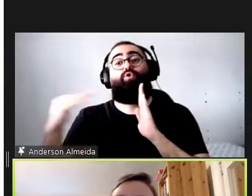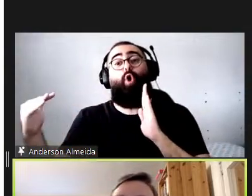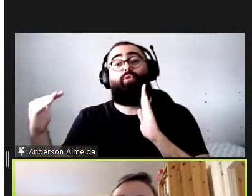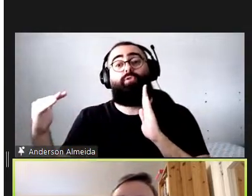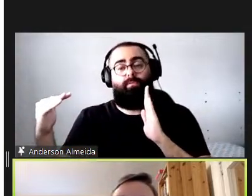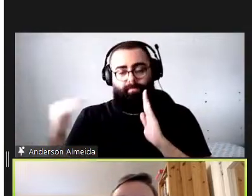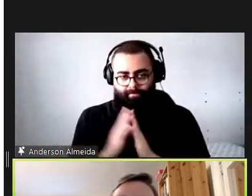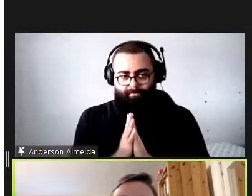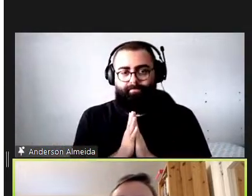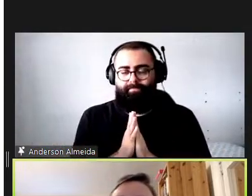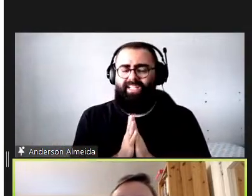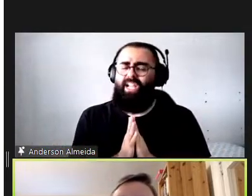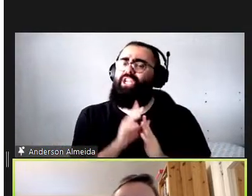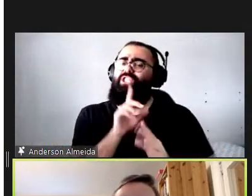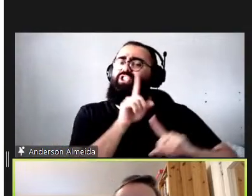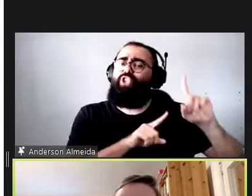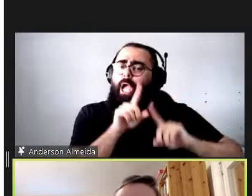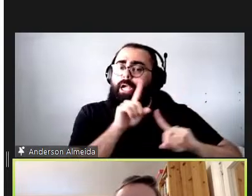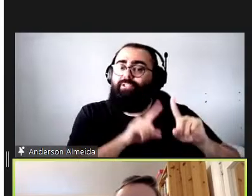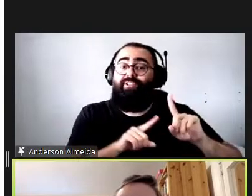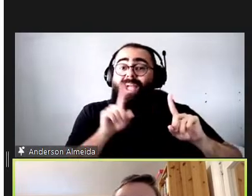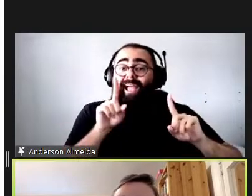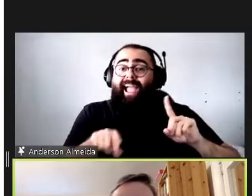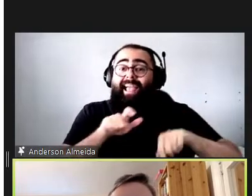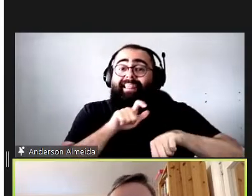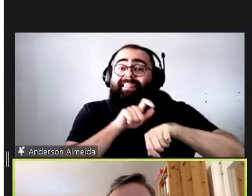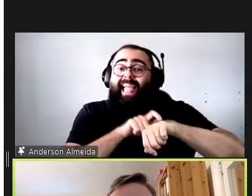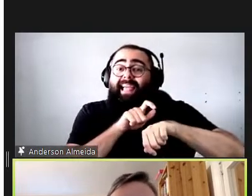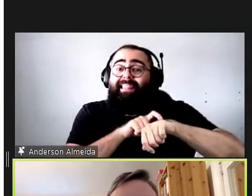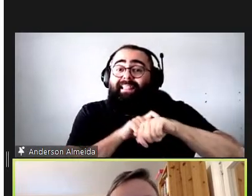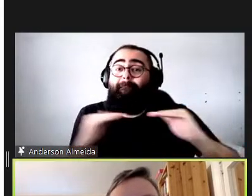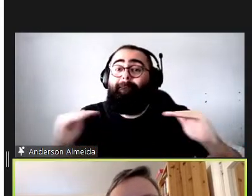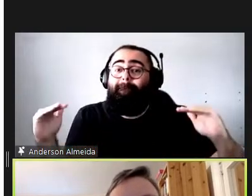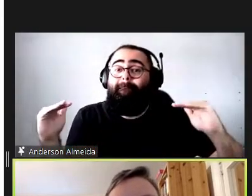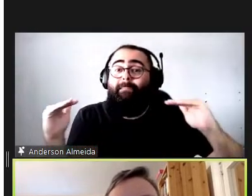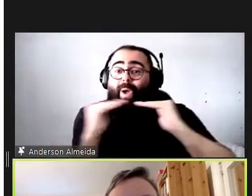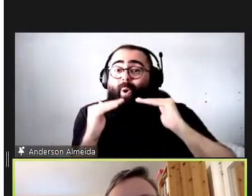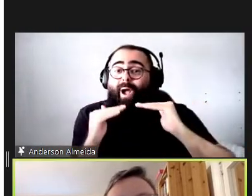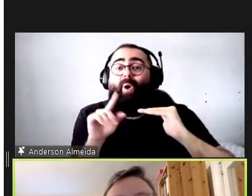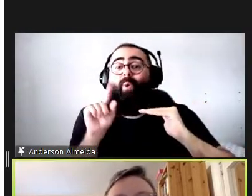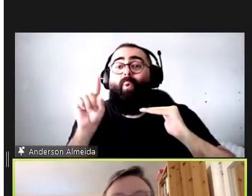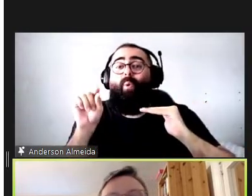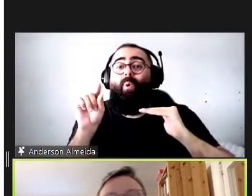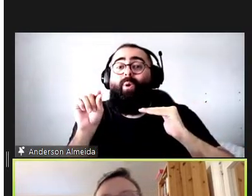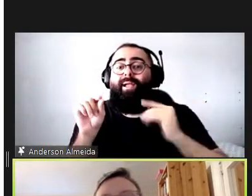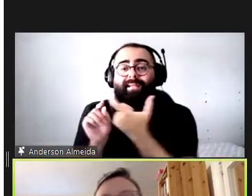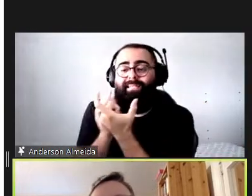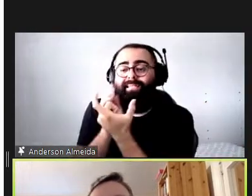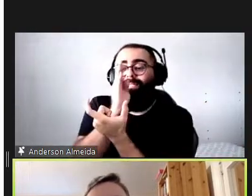gestures tend to be timed to prominent syllables. Sorry about that.